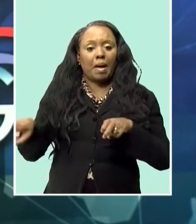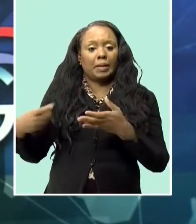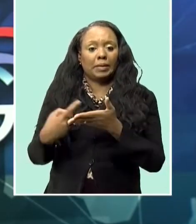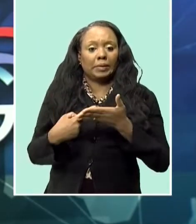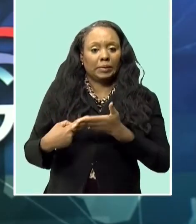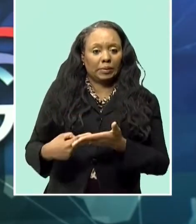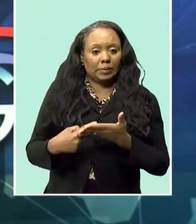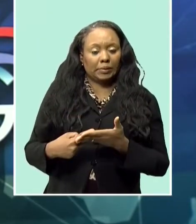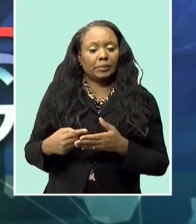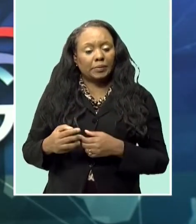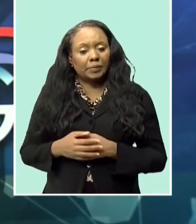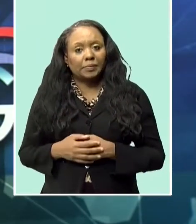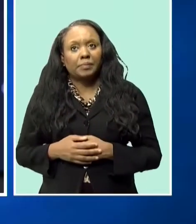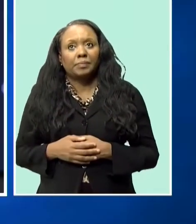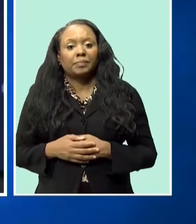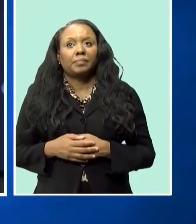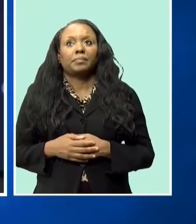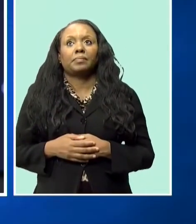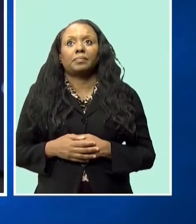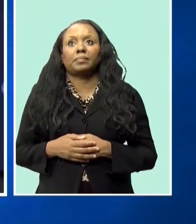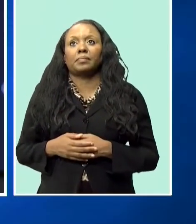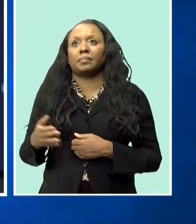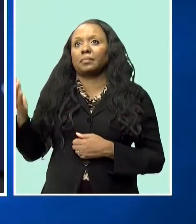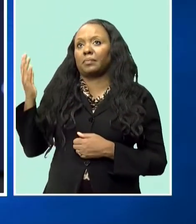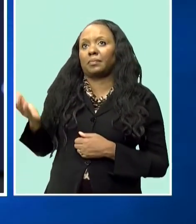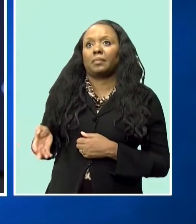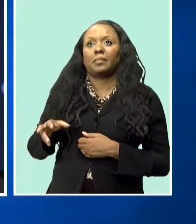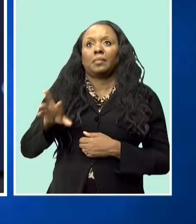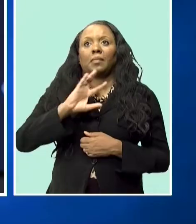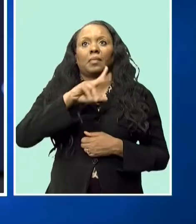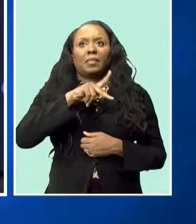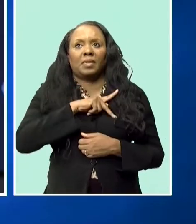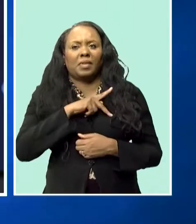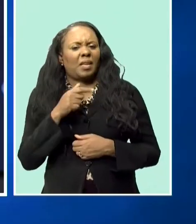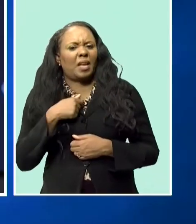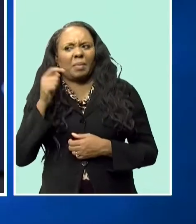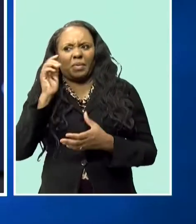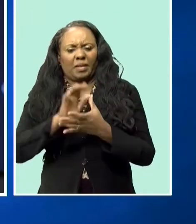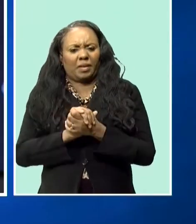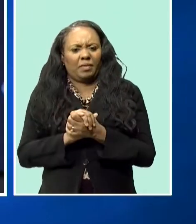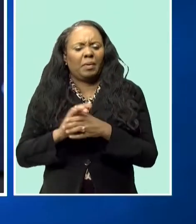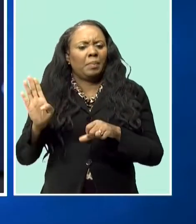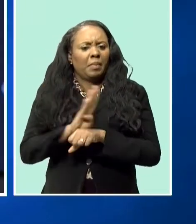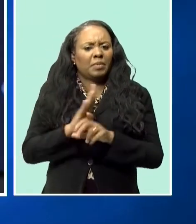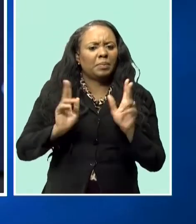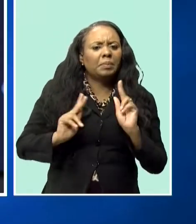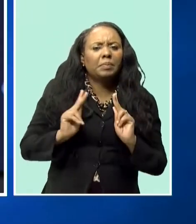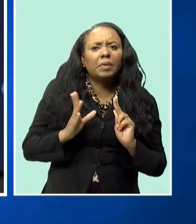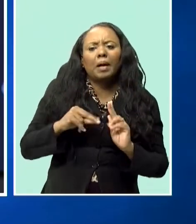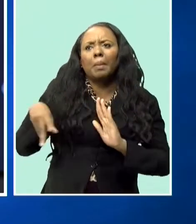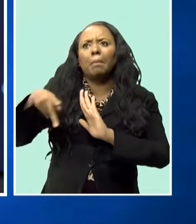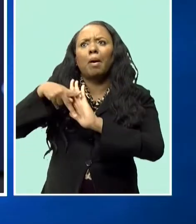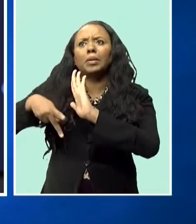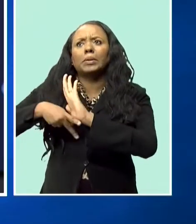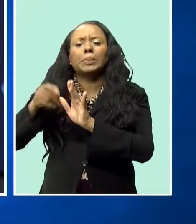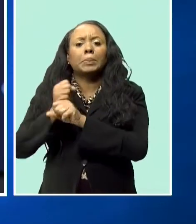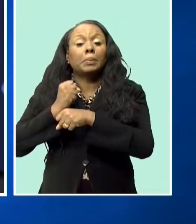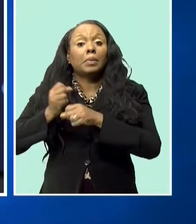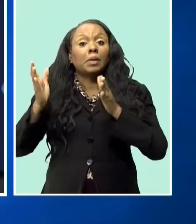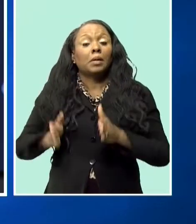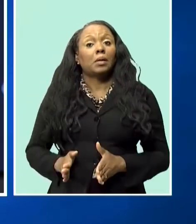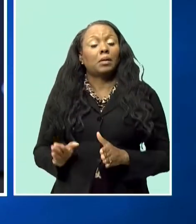Activism. Personally, what I believe the business sector and policymakers need to do is to ensure that there's